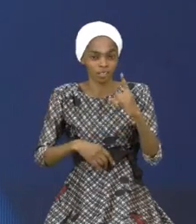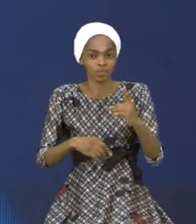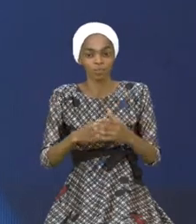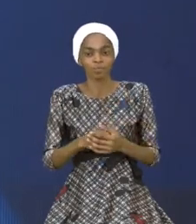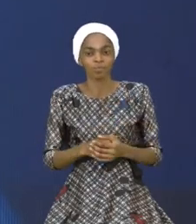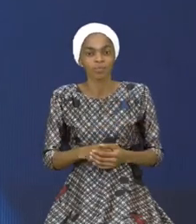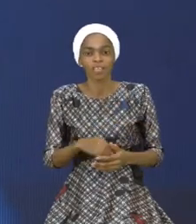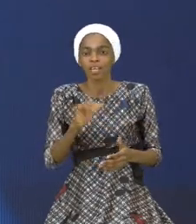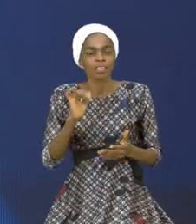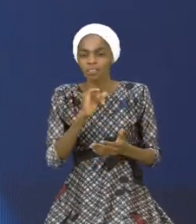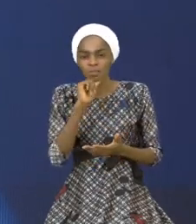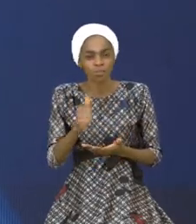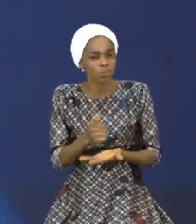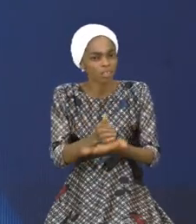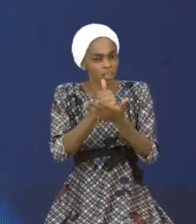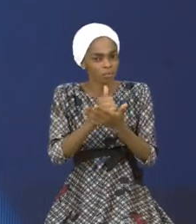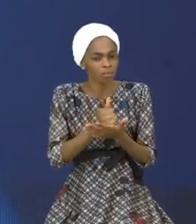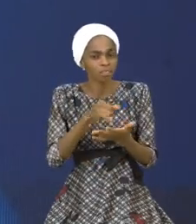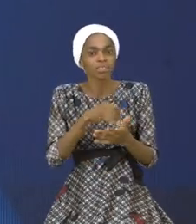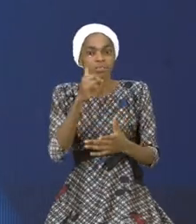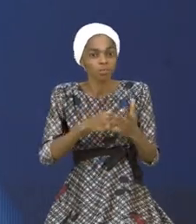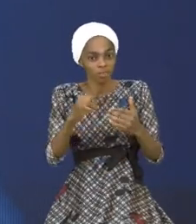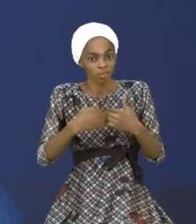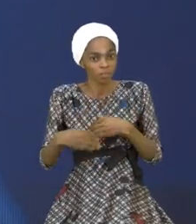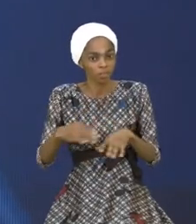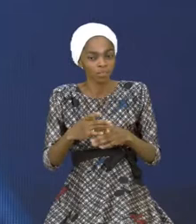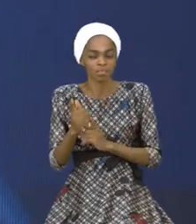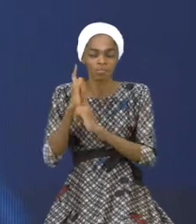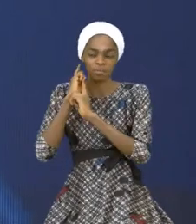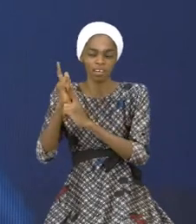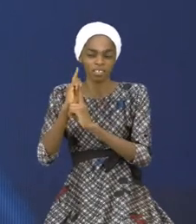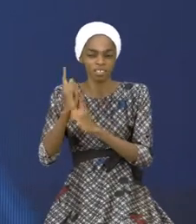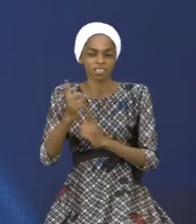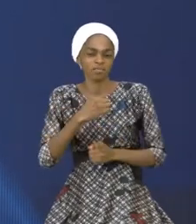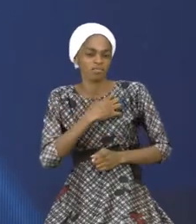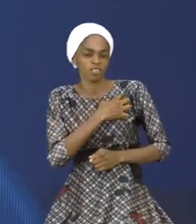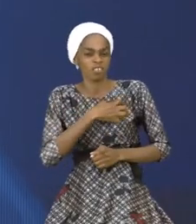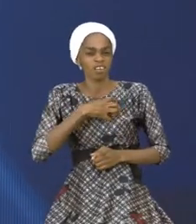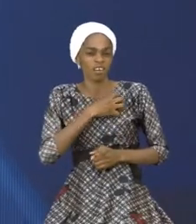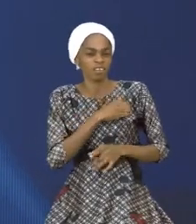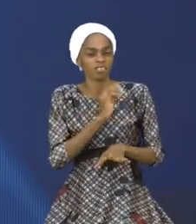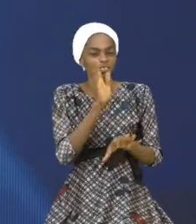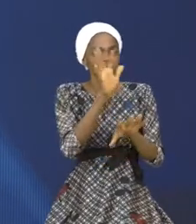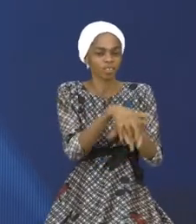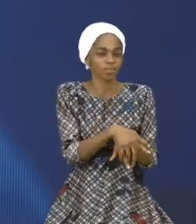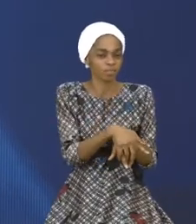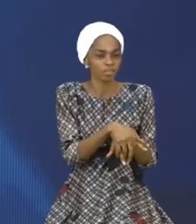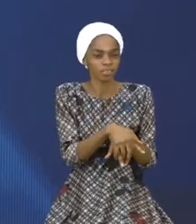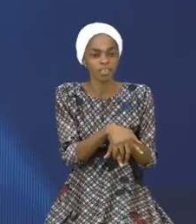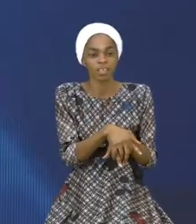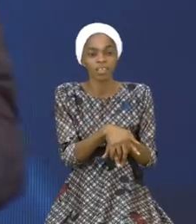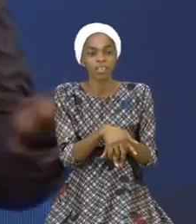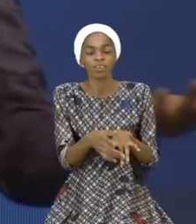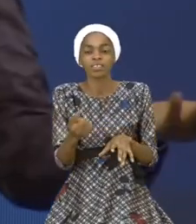been doing, the malice, the guile, the hypocrisies, the envies,